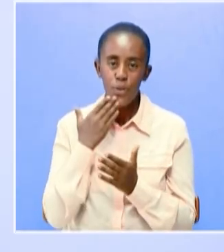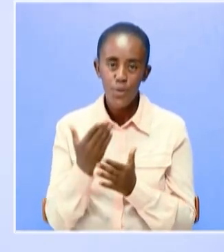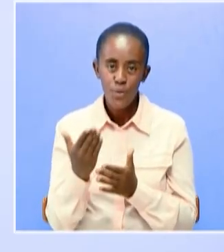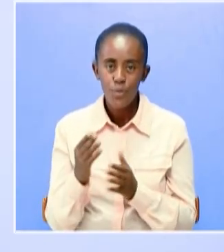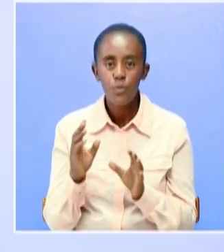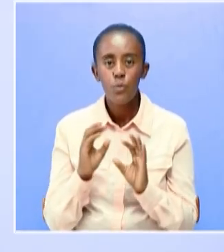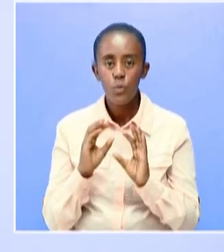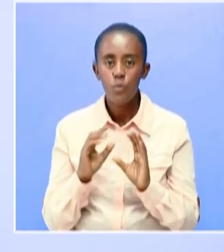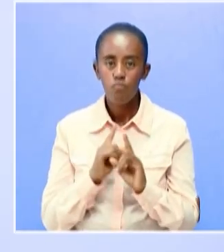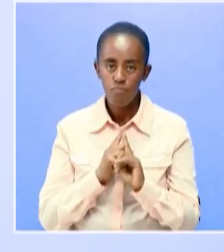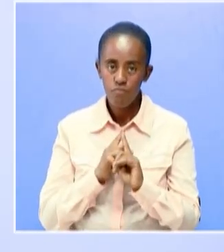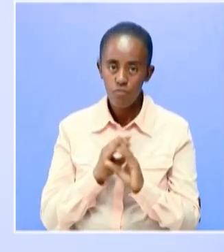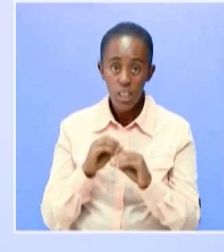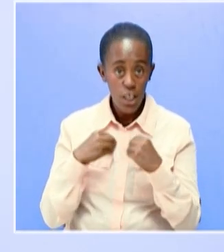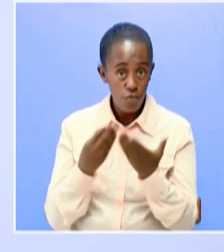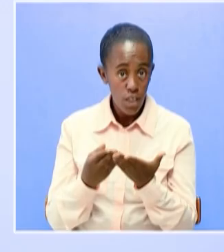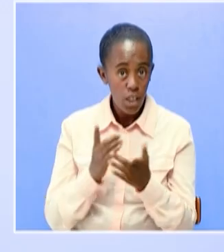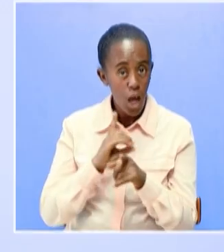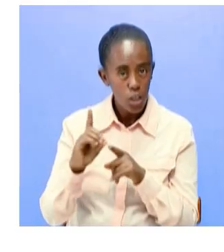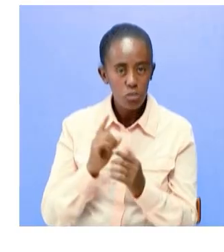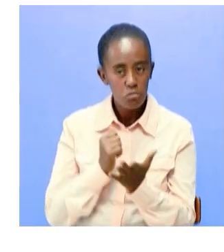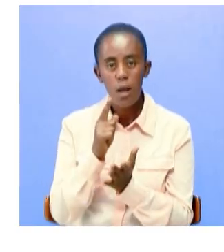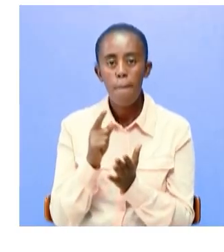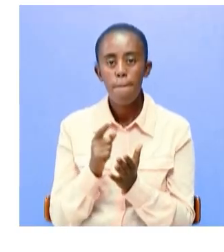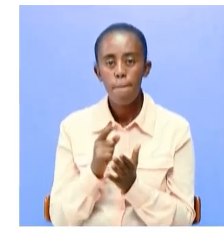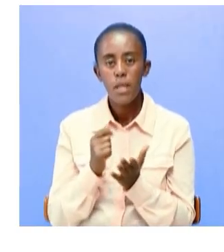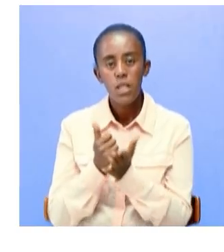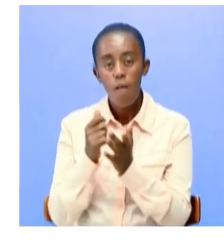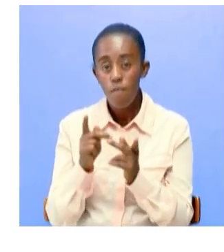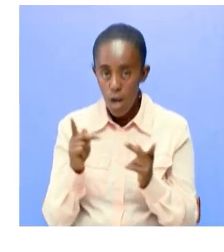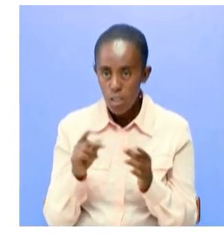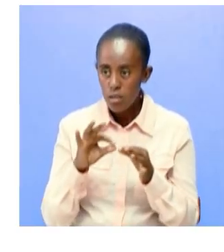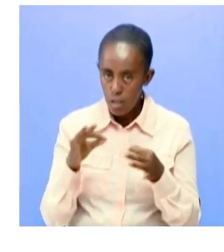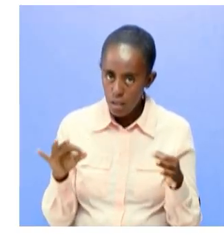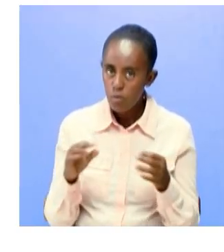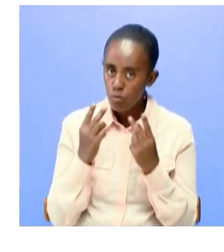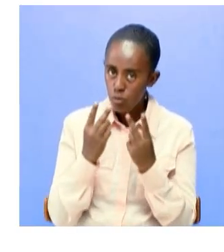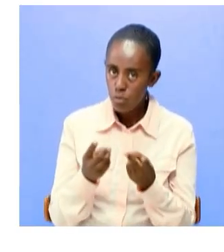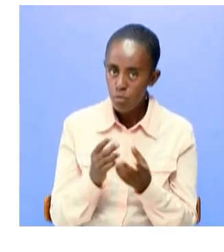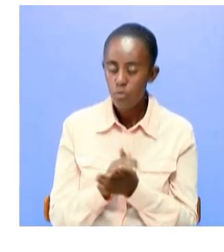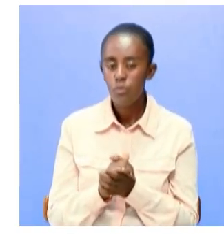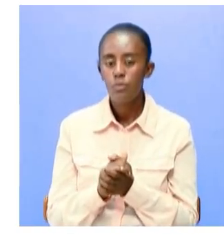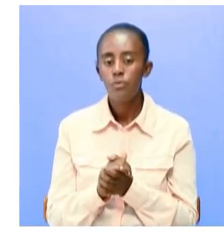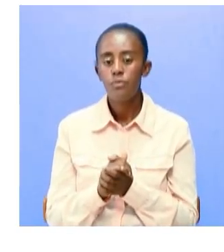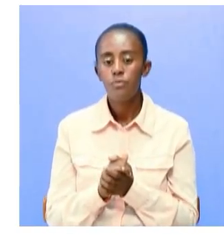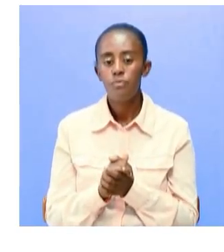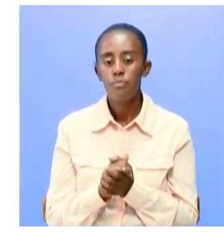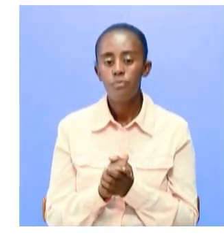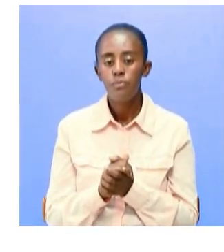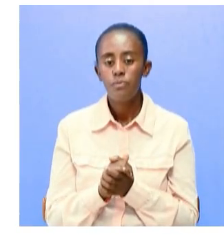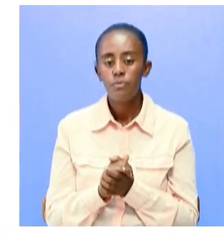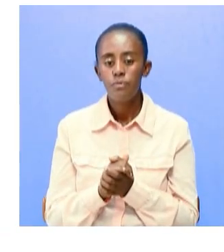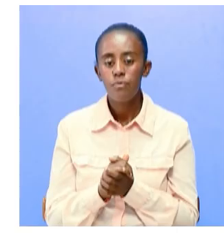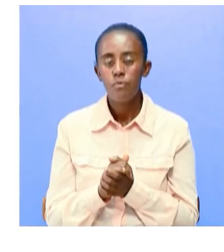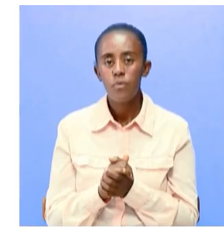giving direction. If you want to give direction, you have to use some phrases. Can be used here.